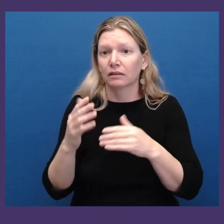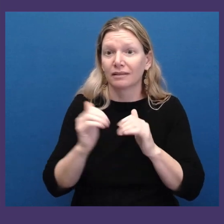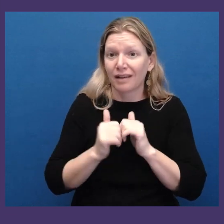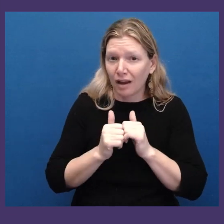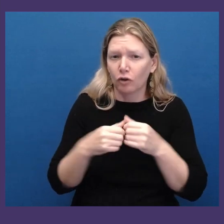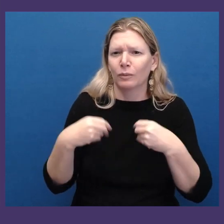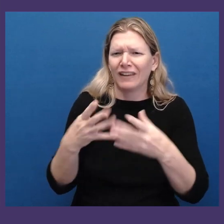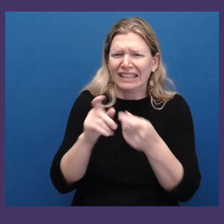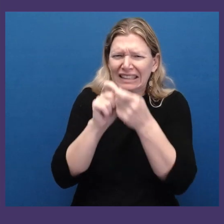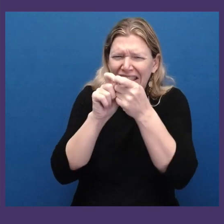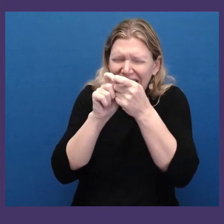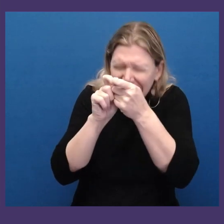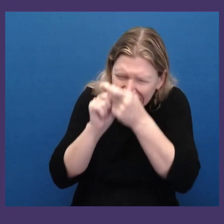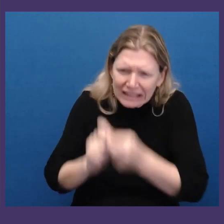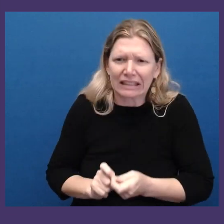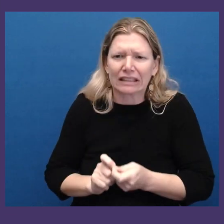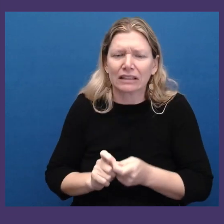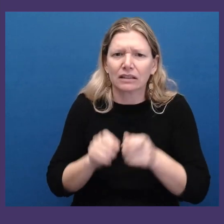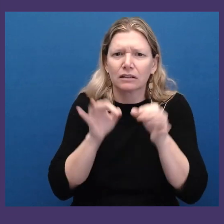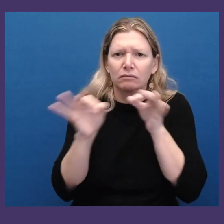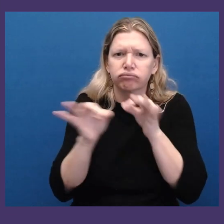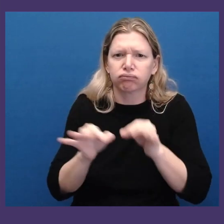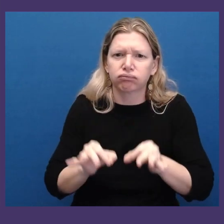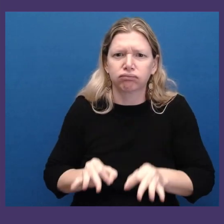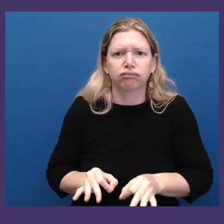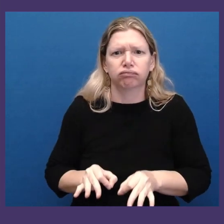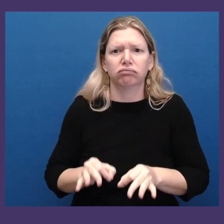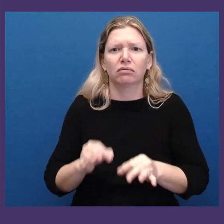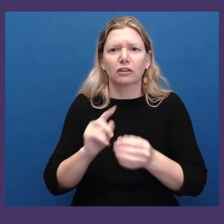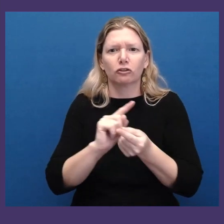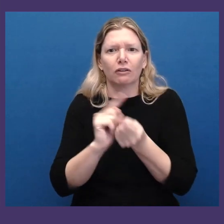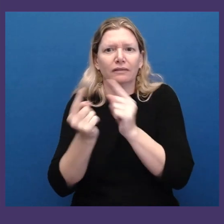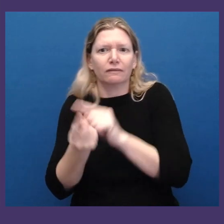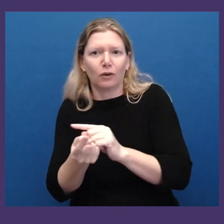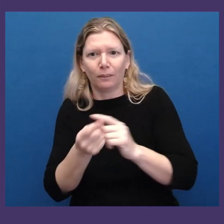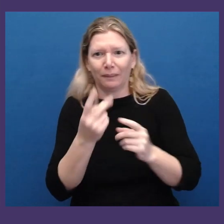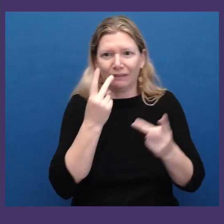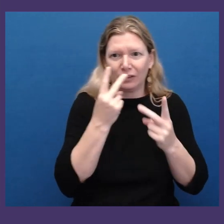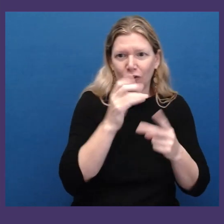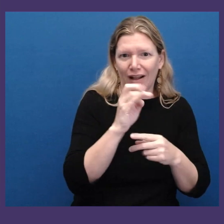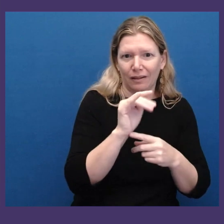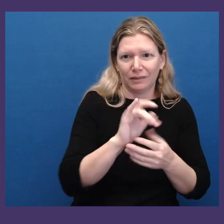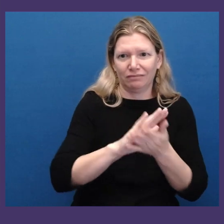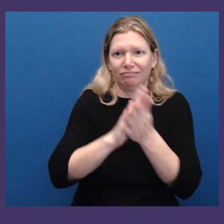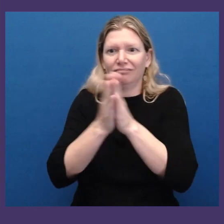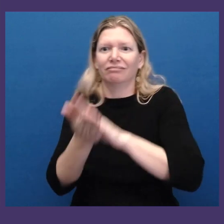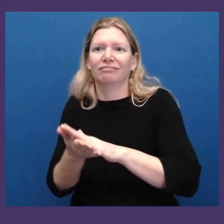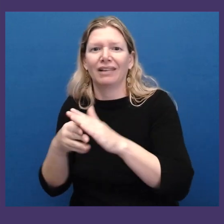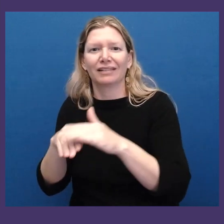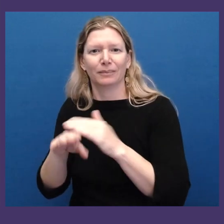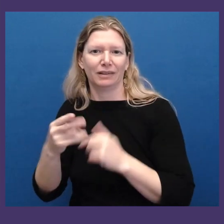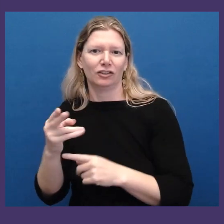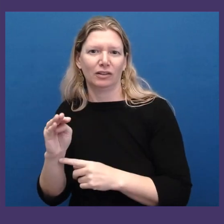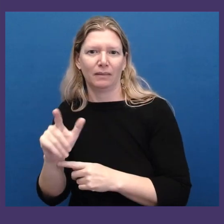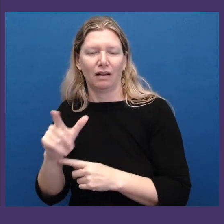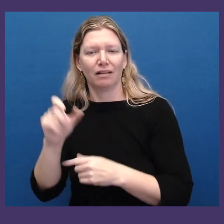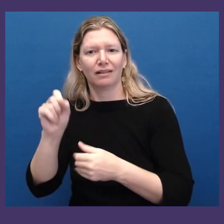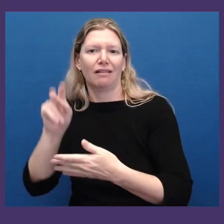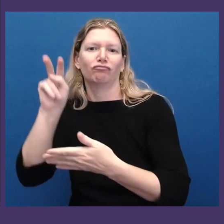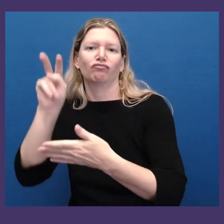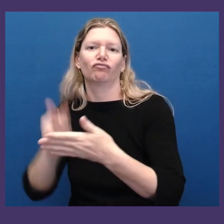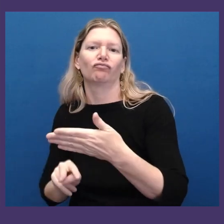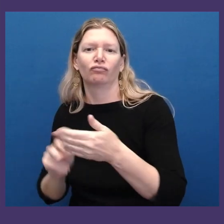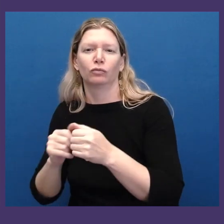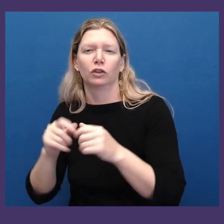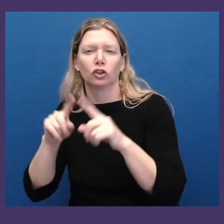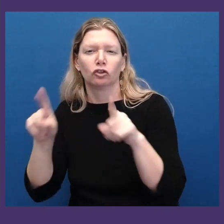and transforming visual elements into accessible HTML that can be read with screen reader, making it easier for users with